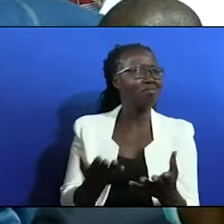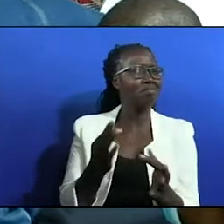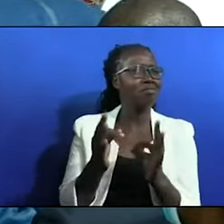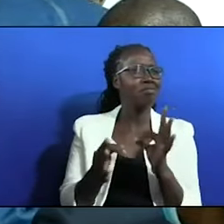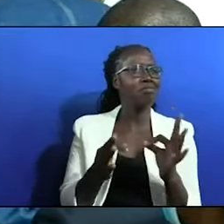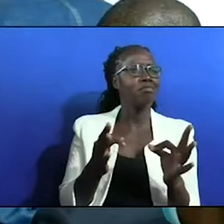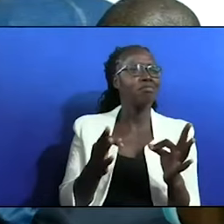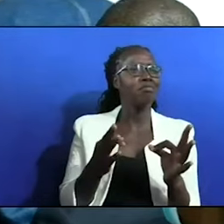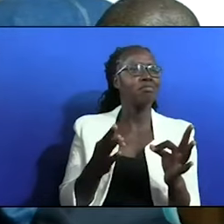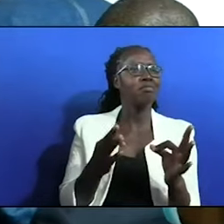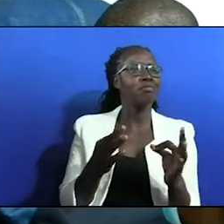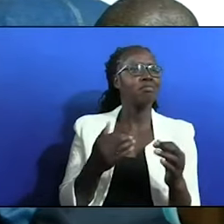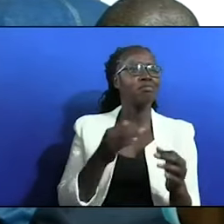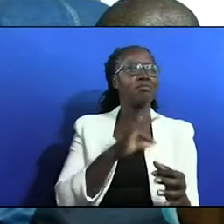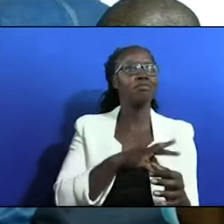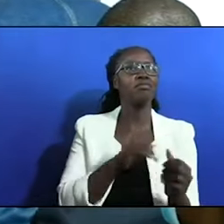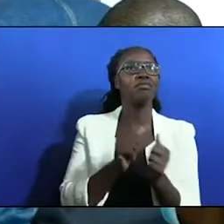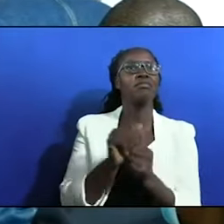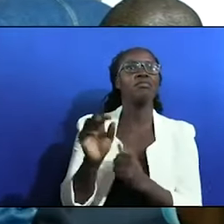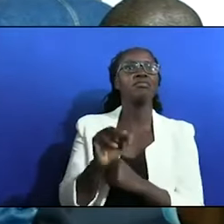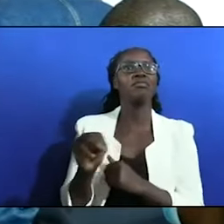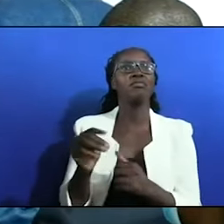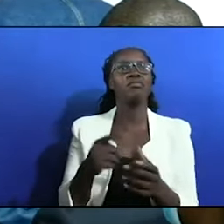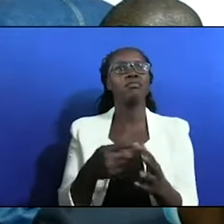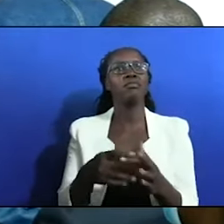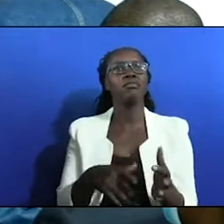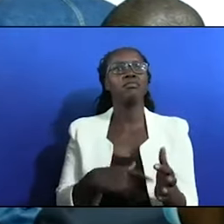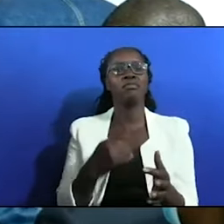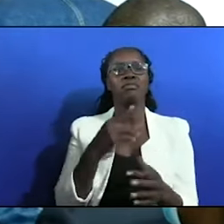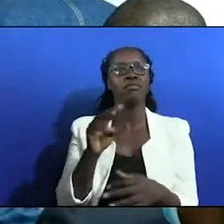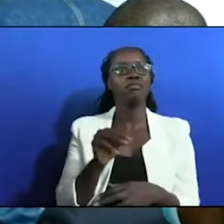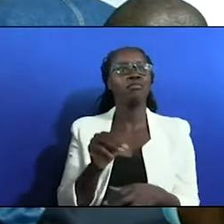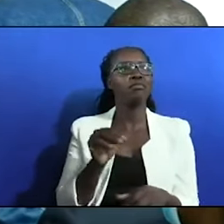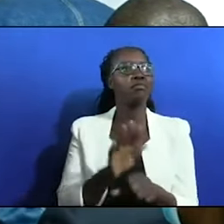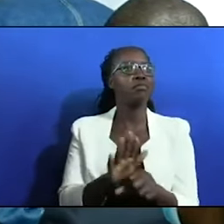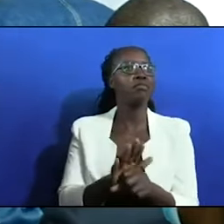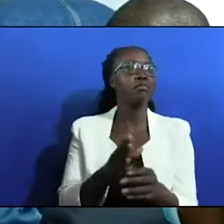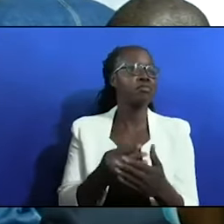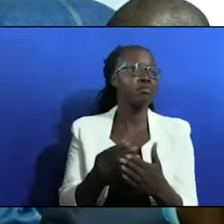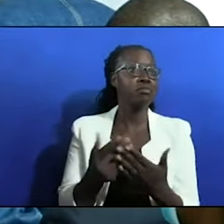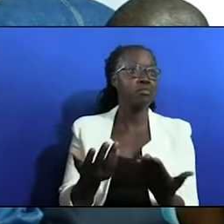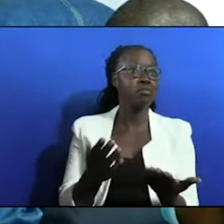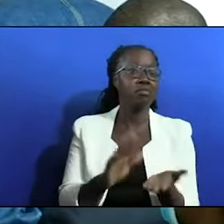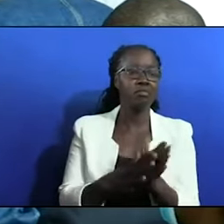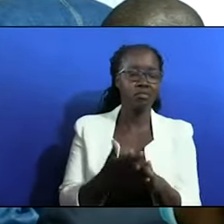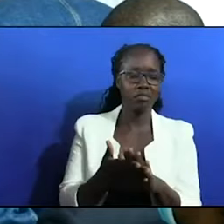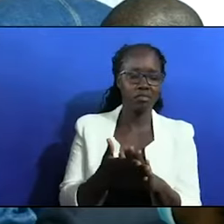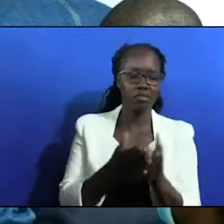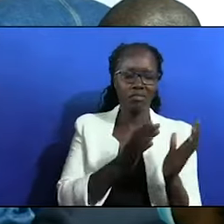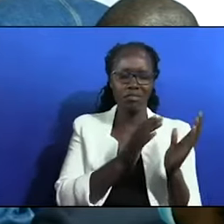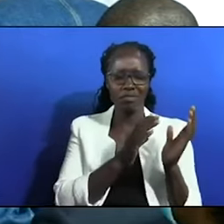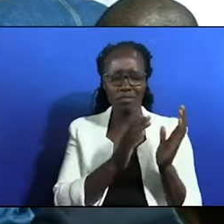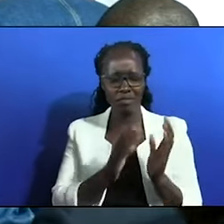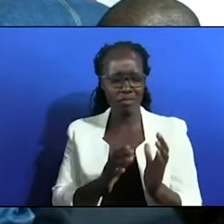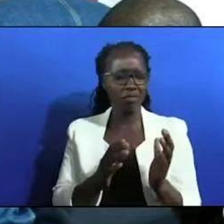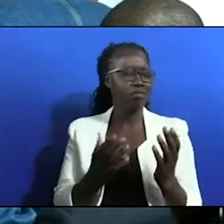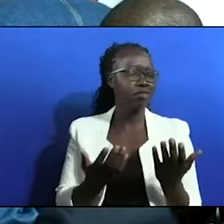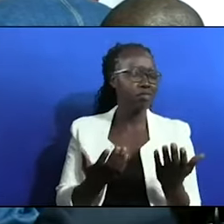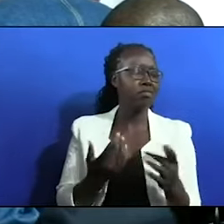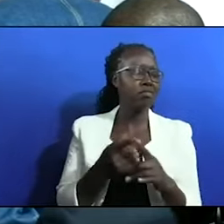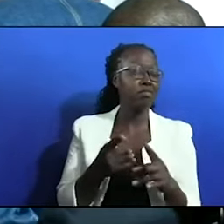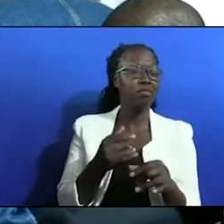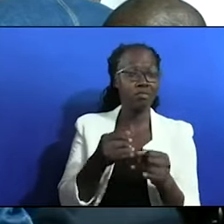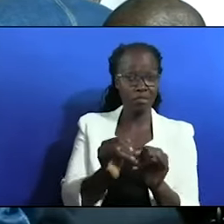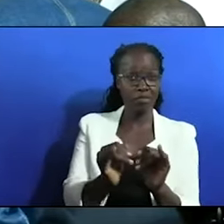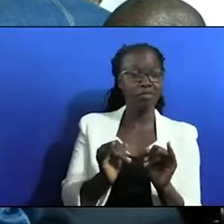if you earn 10 million, you feel like giving 1 million to the Lord becomes what? A big deal. But let me tell you, you